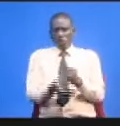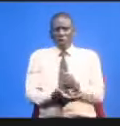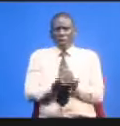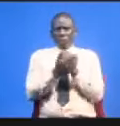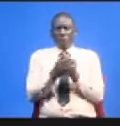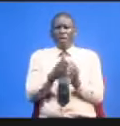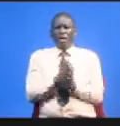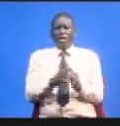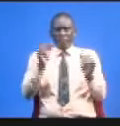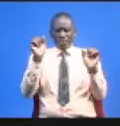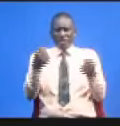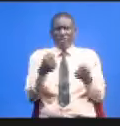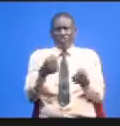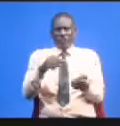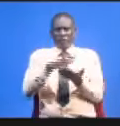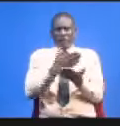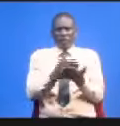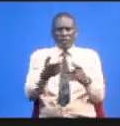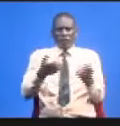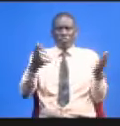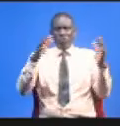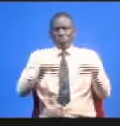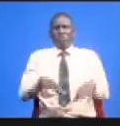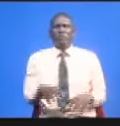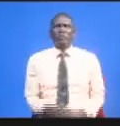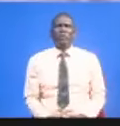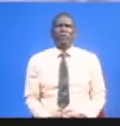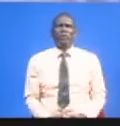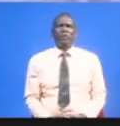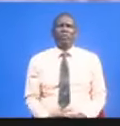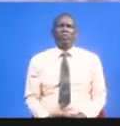and save the sector from collapsing.